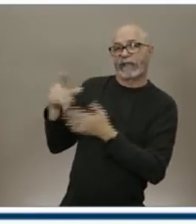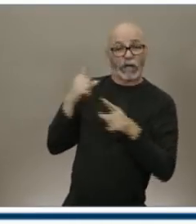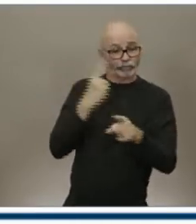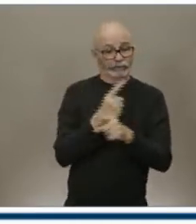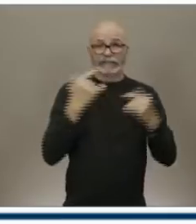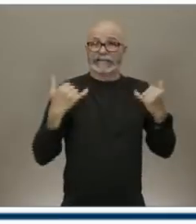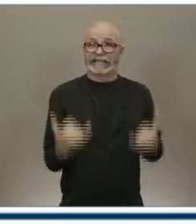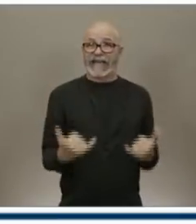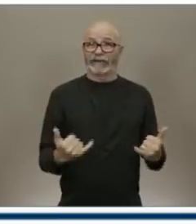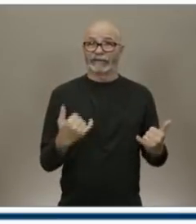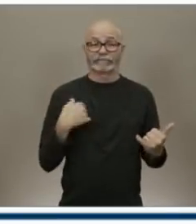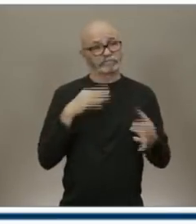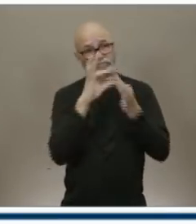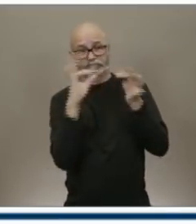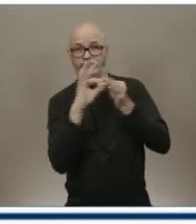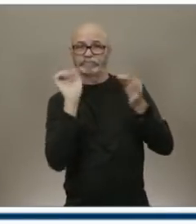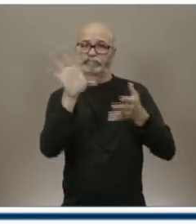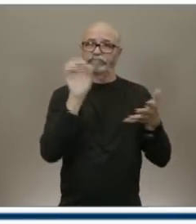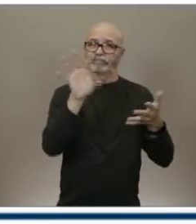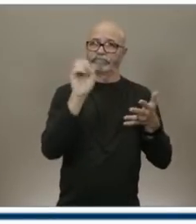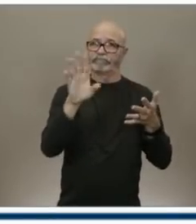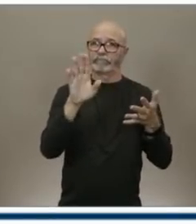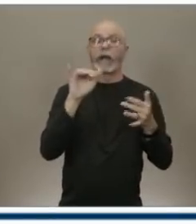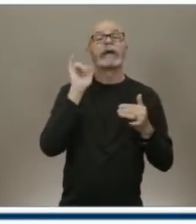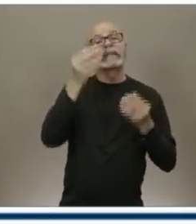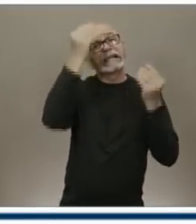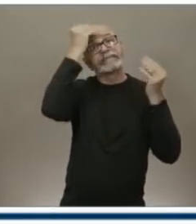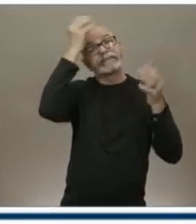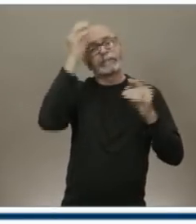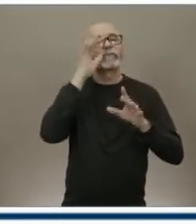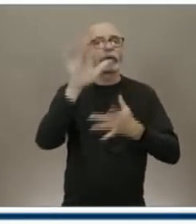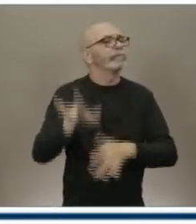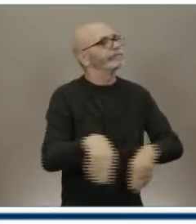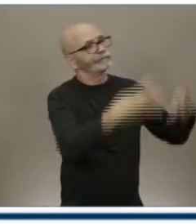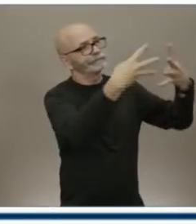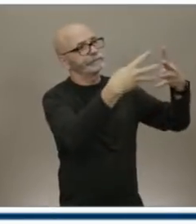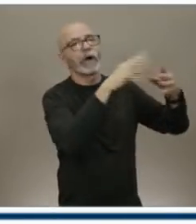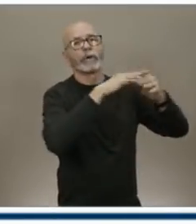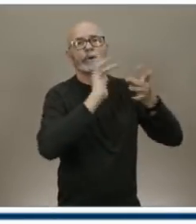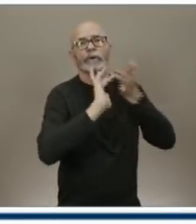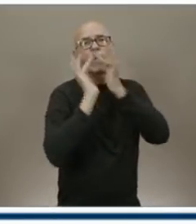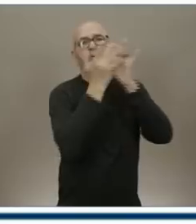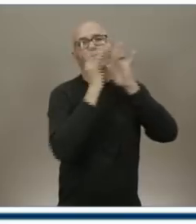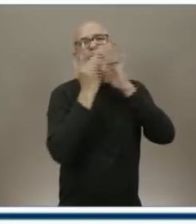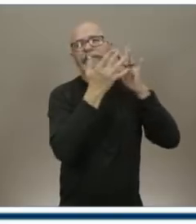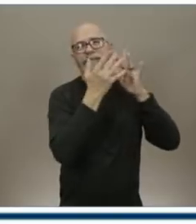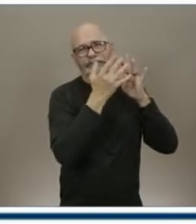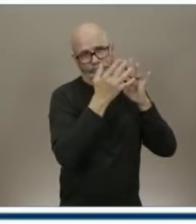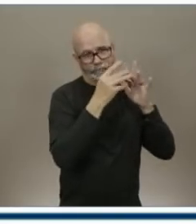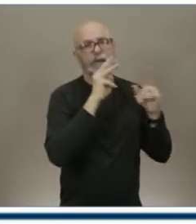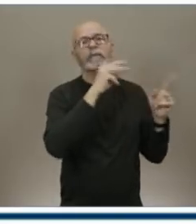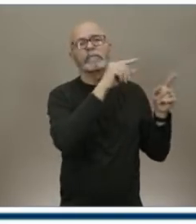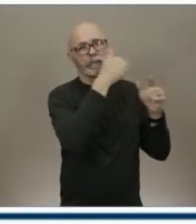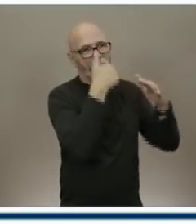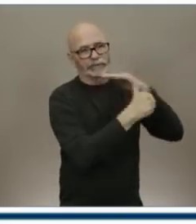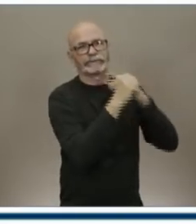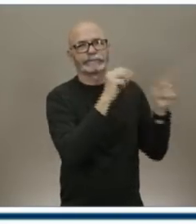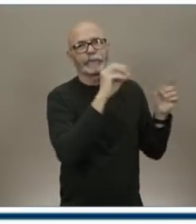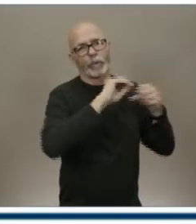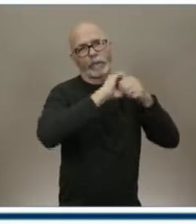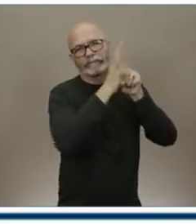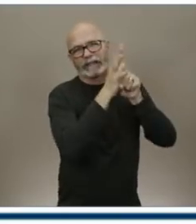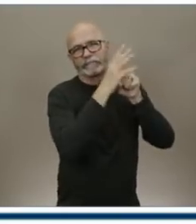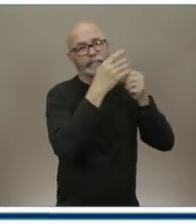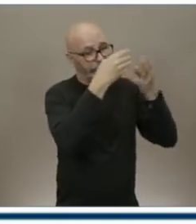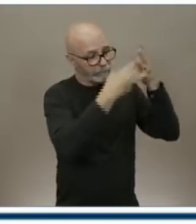putting up-to-date information on our website and on social media. And so most importantly, people, please be